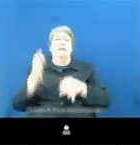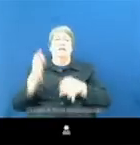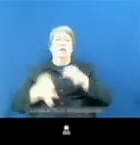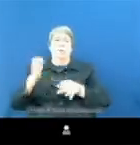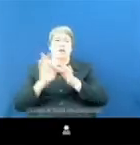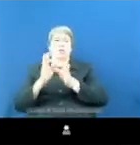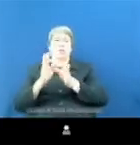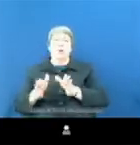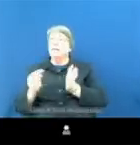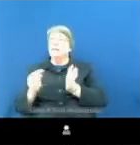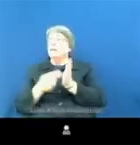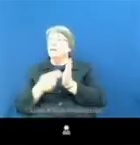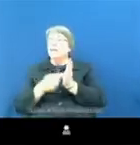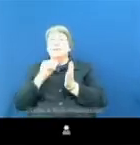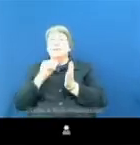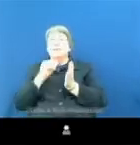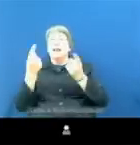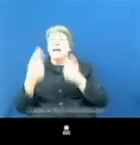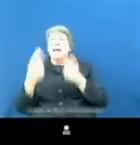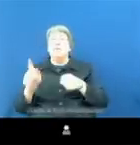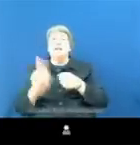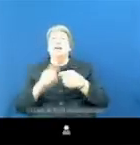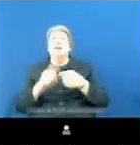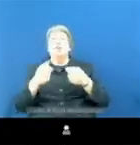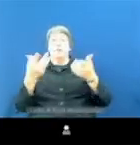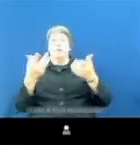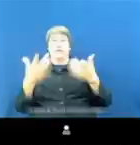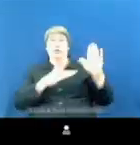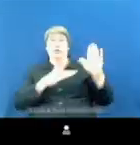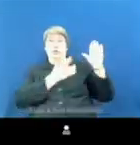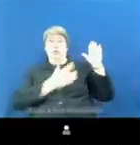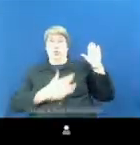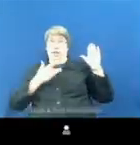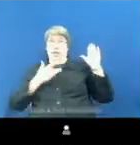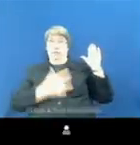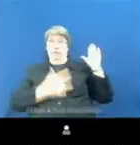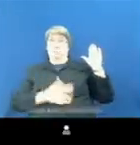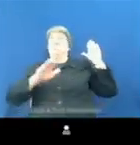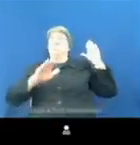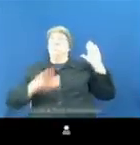sworn in, and then you will have been, quote, appointed.